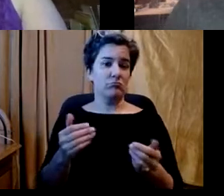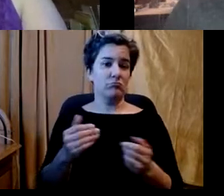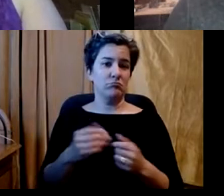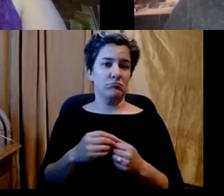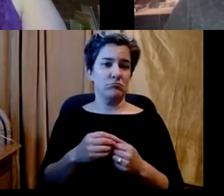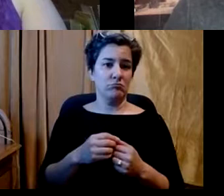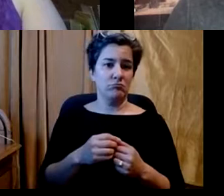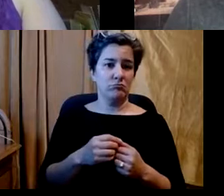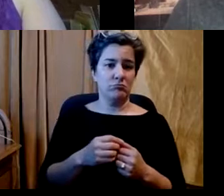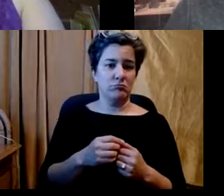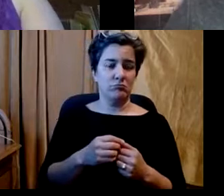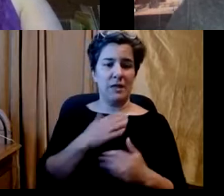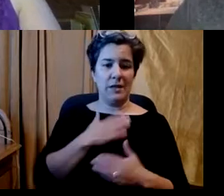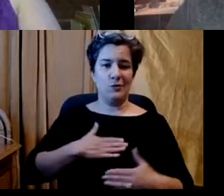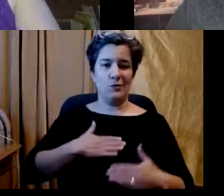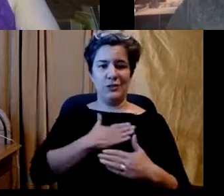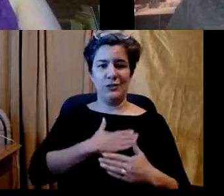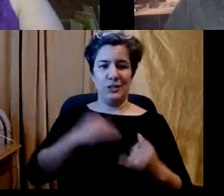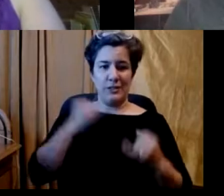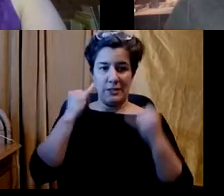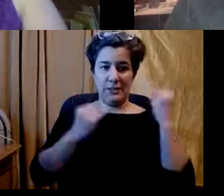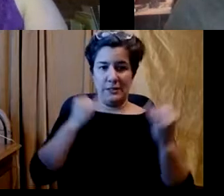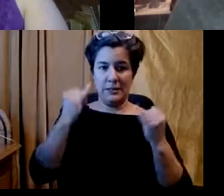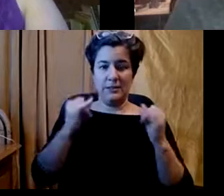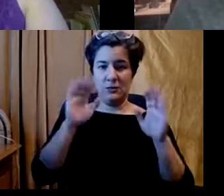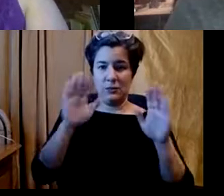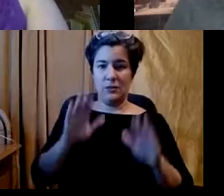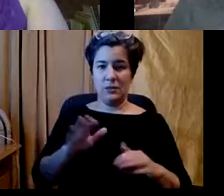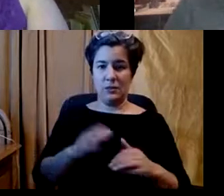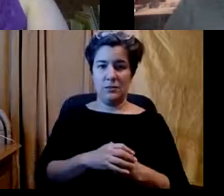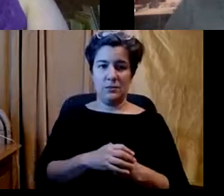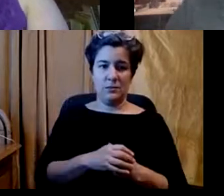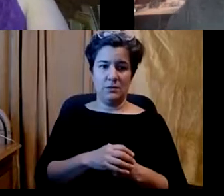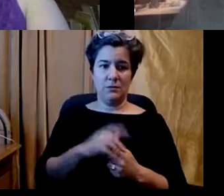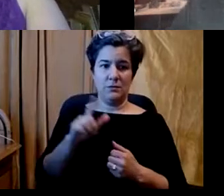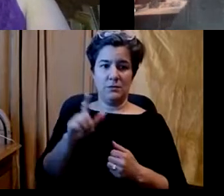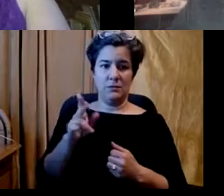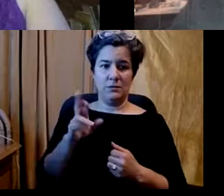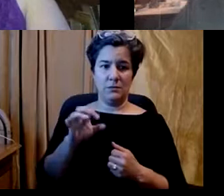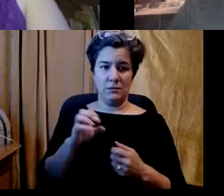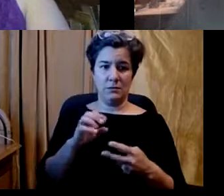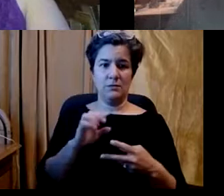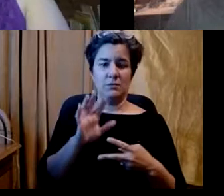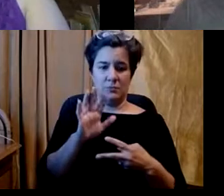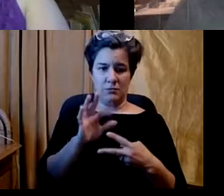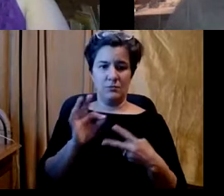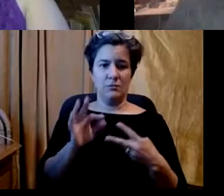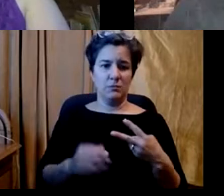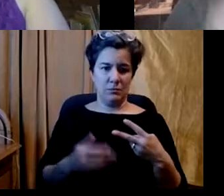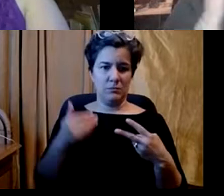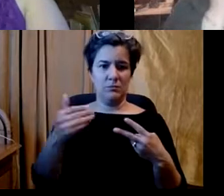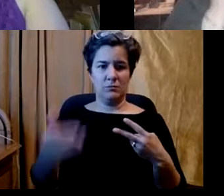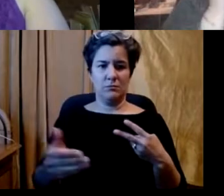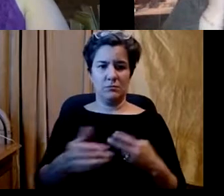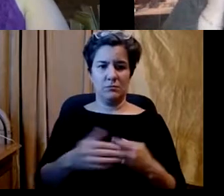other things. I appreciate the suggestions. This is great. All right, yeah, Okay, Laurie, I'm doing so- two options. Okay, yeah. So